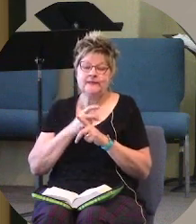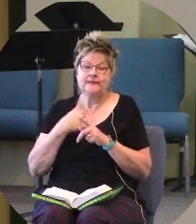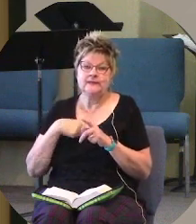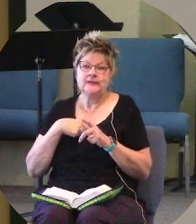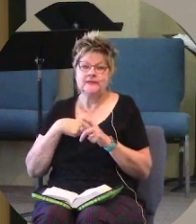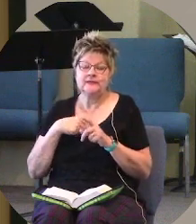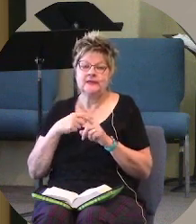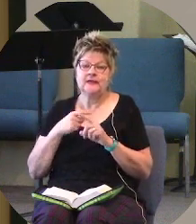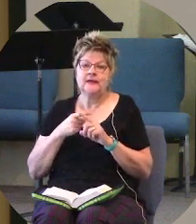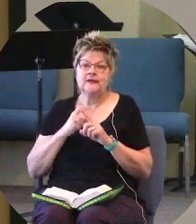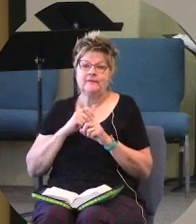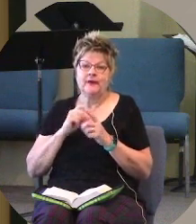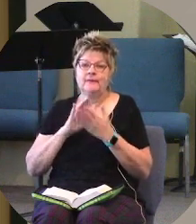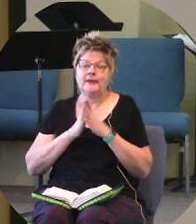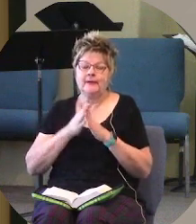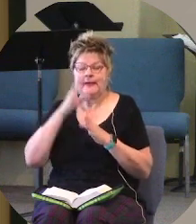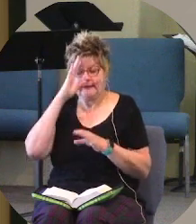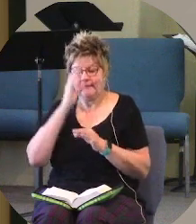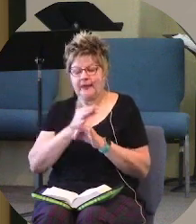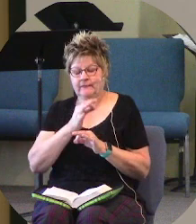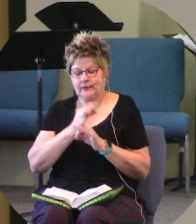being faithful.